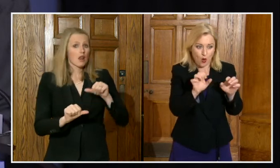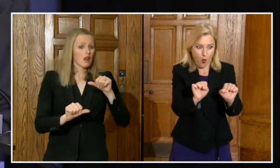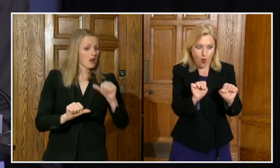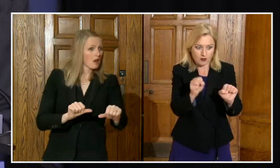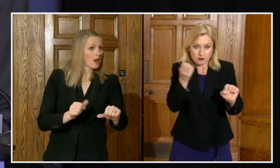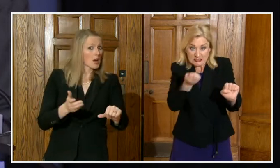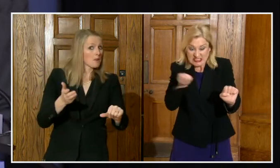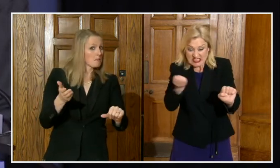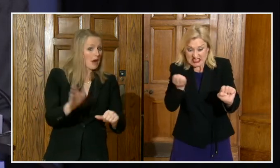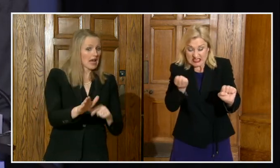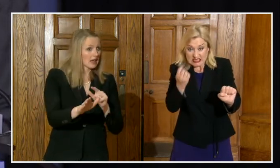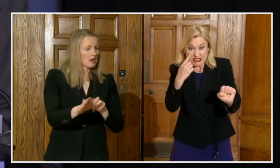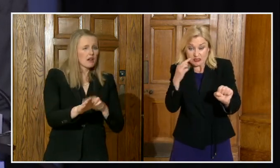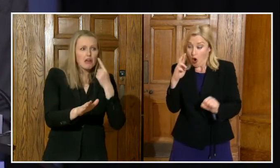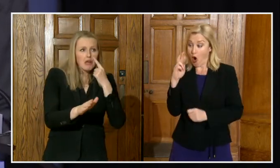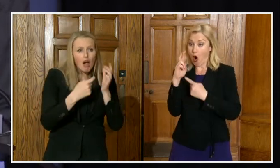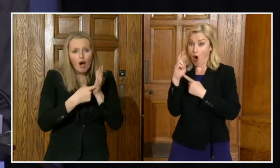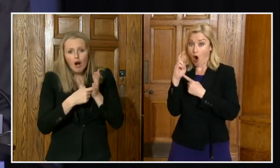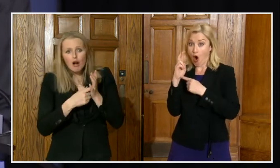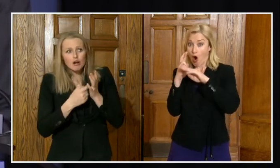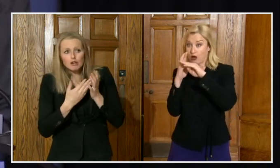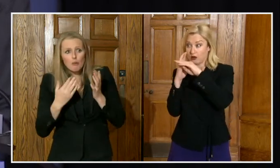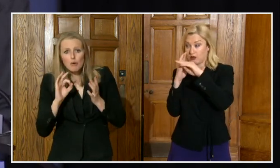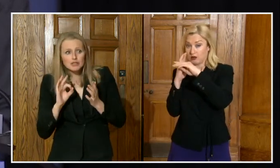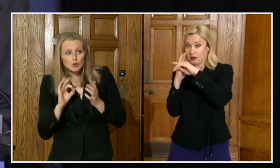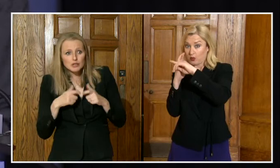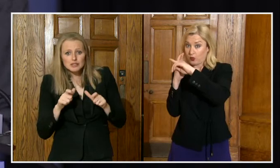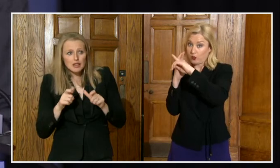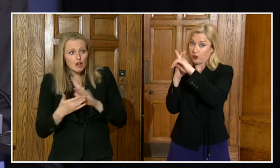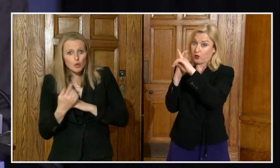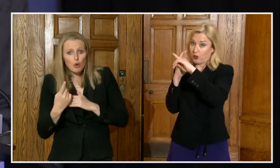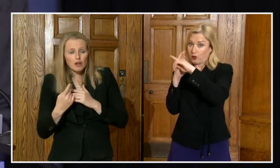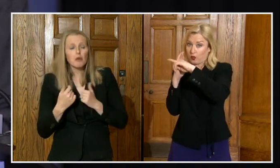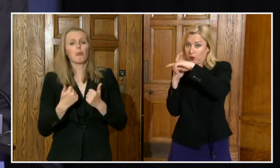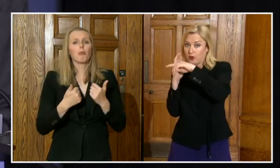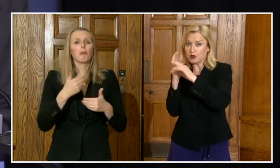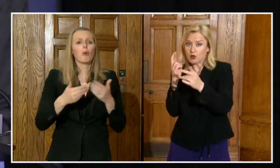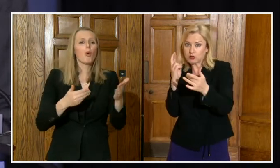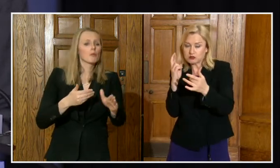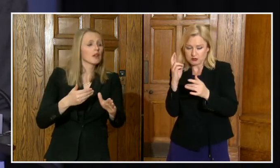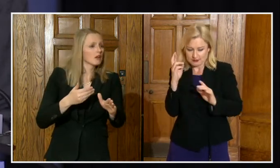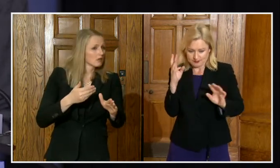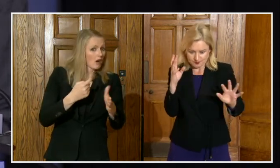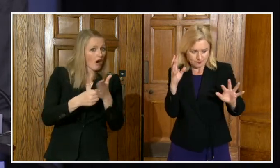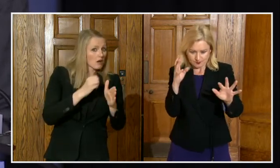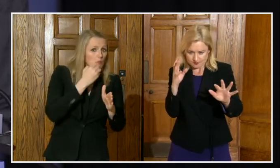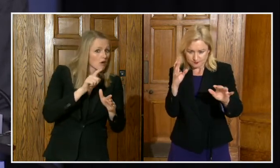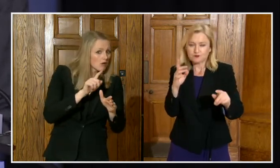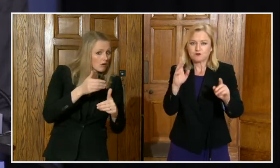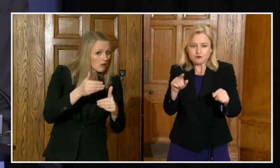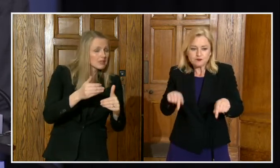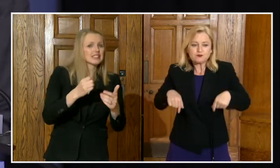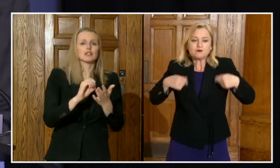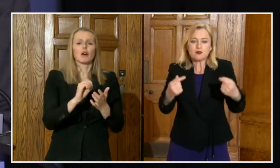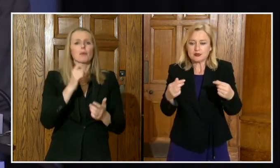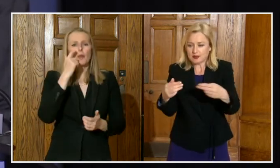having on the R number. I think to put dates on that at this time would be very challenging. Some might